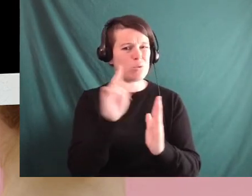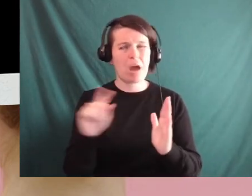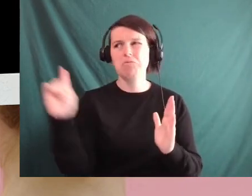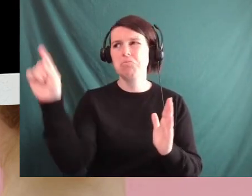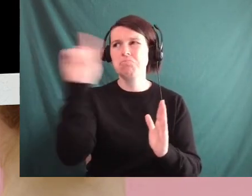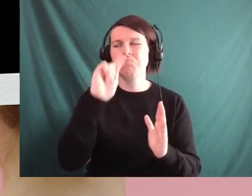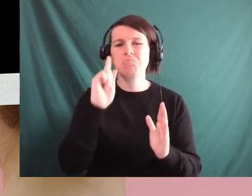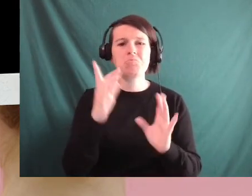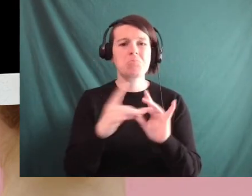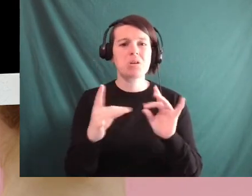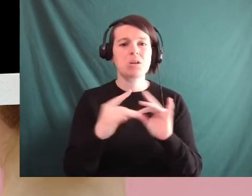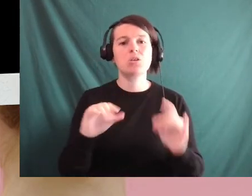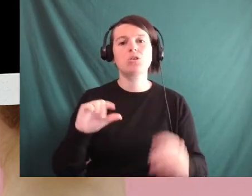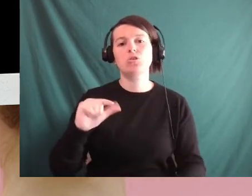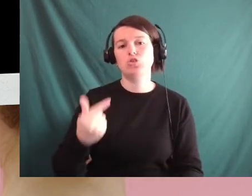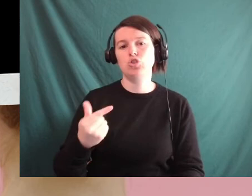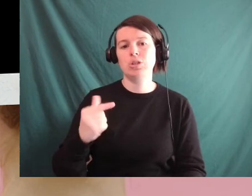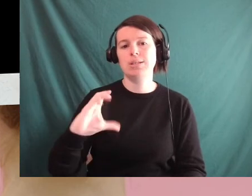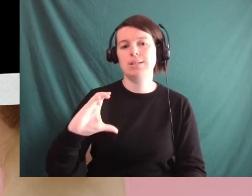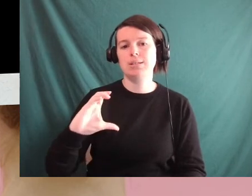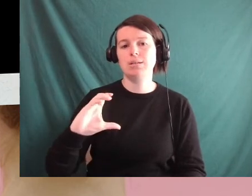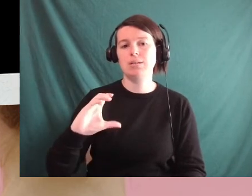that I mentioned is GC2B.